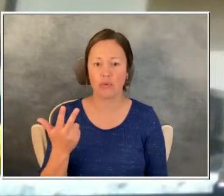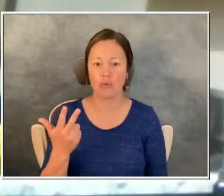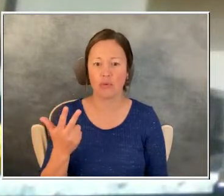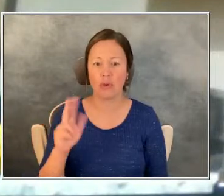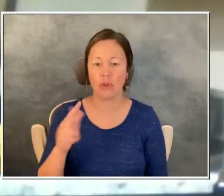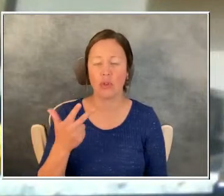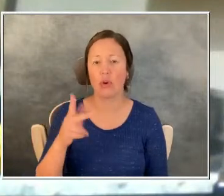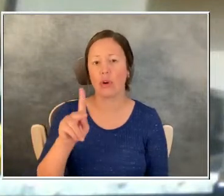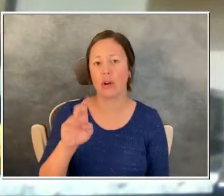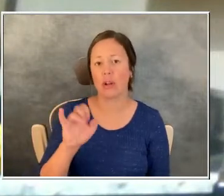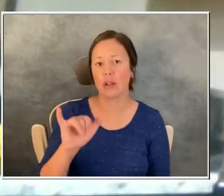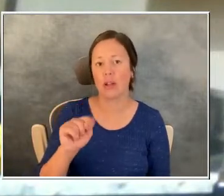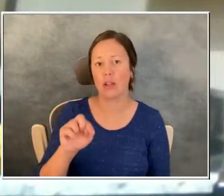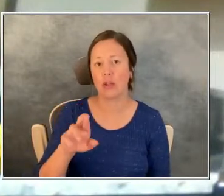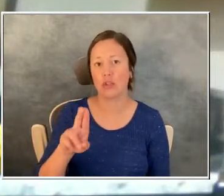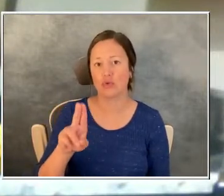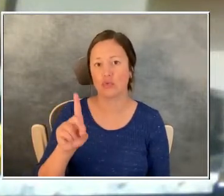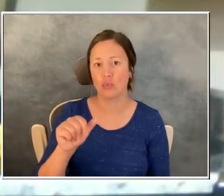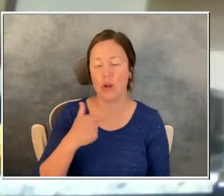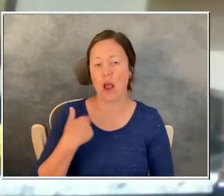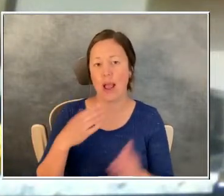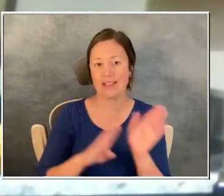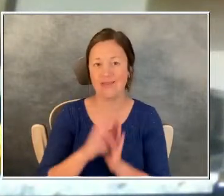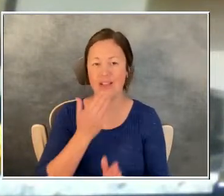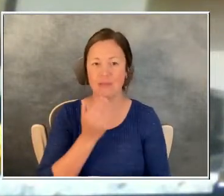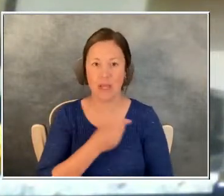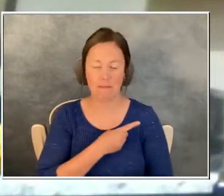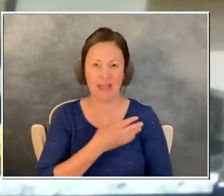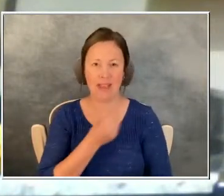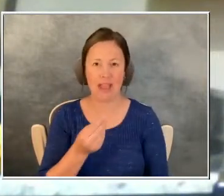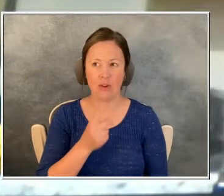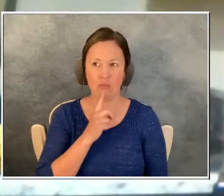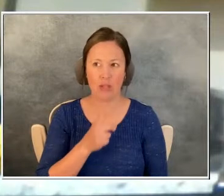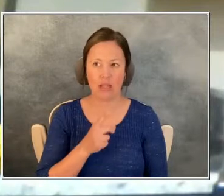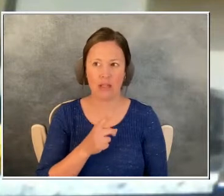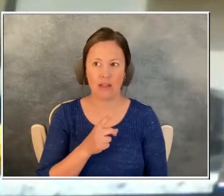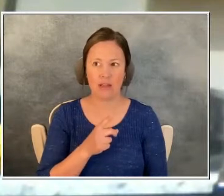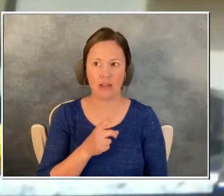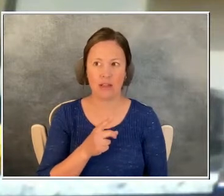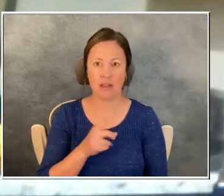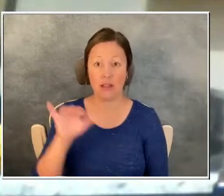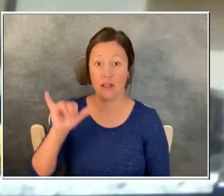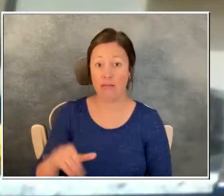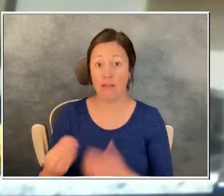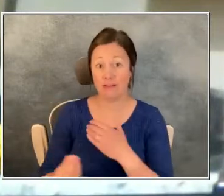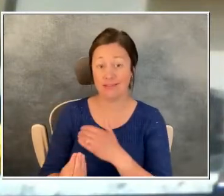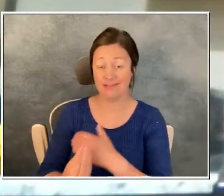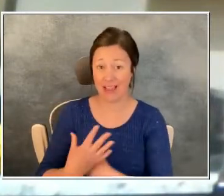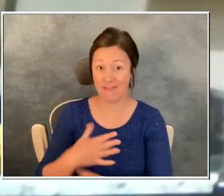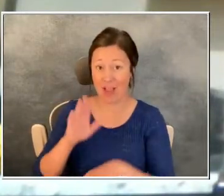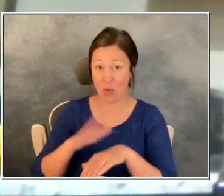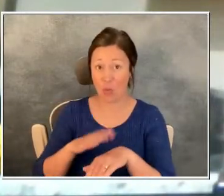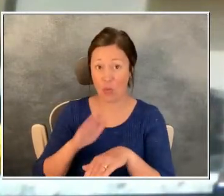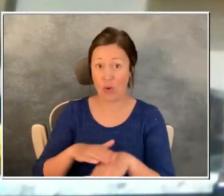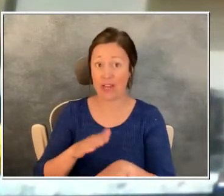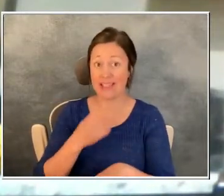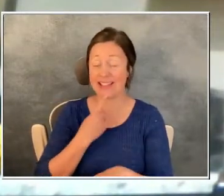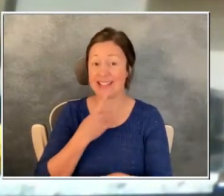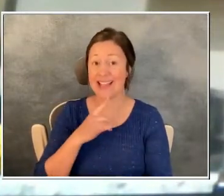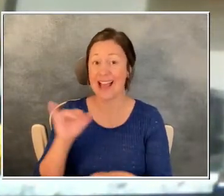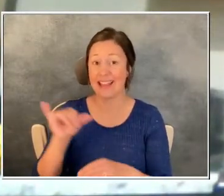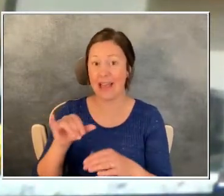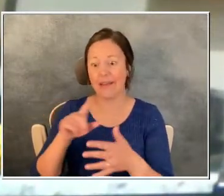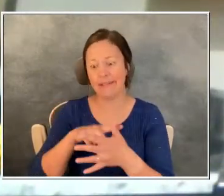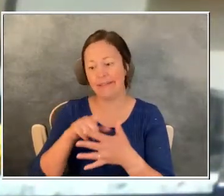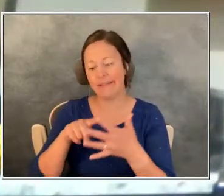Keytruda that I developed the diabetes, and literally in their side effect warnings, it was like the 3rd, they said